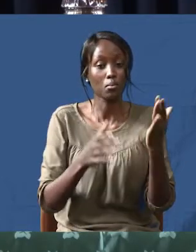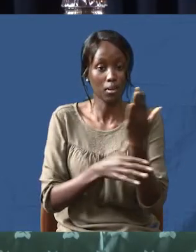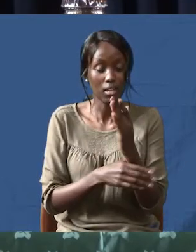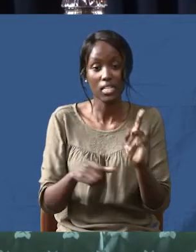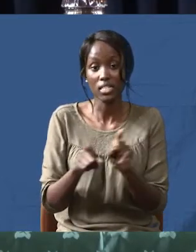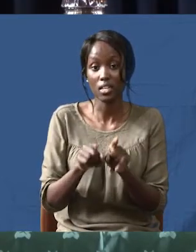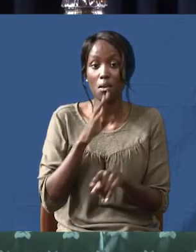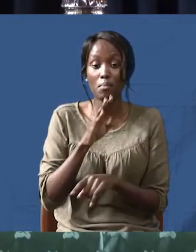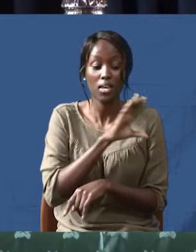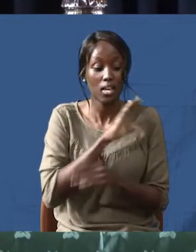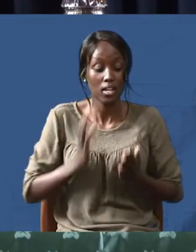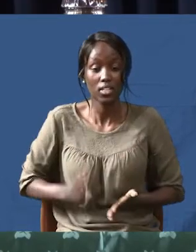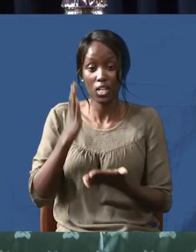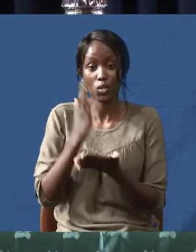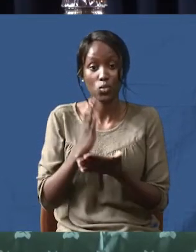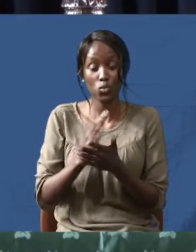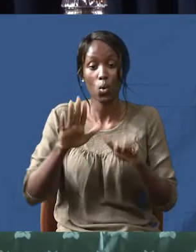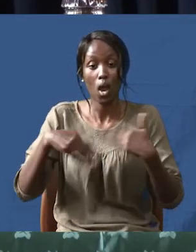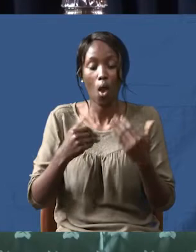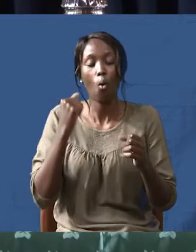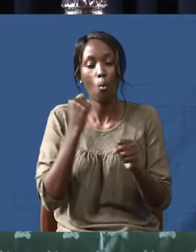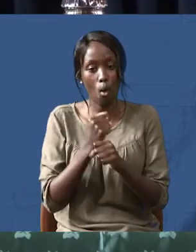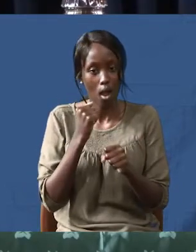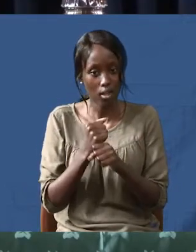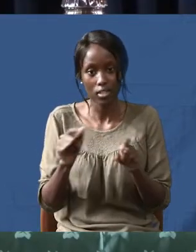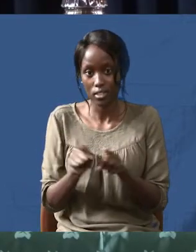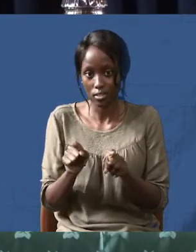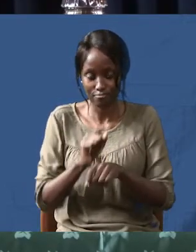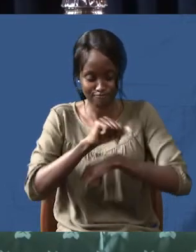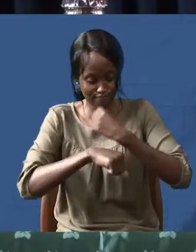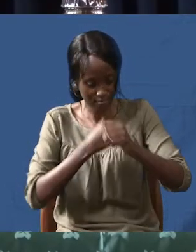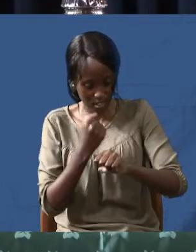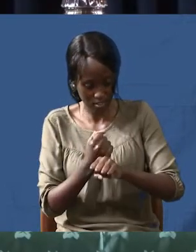Christians by works, by our works, and by our deeds.